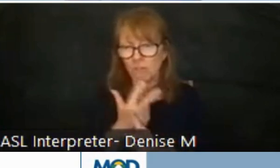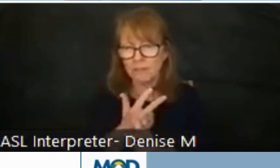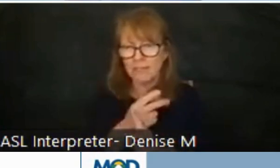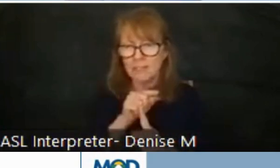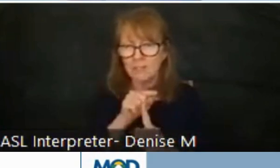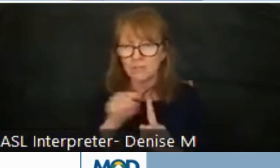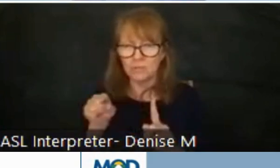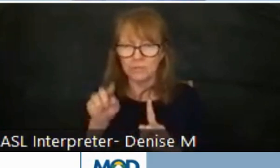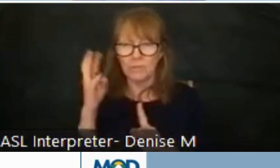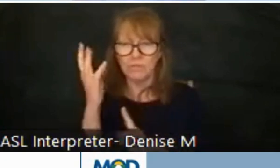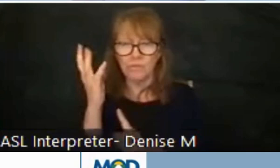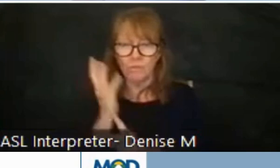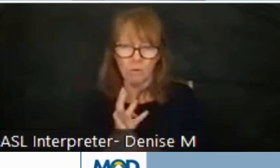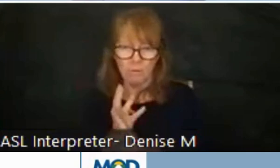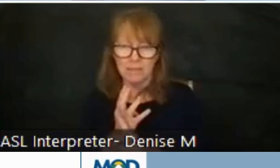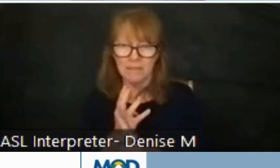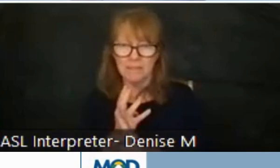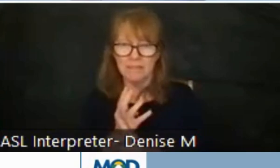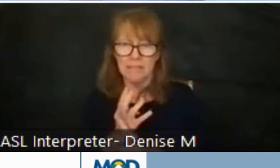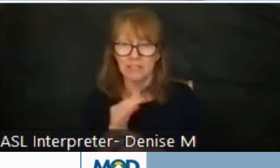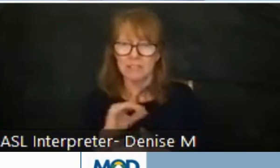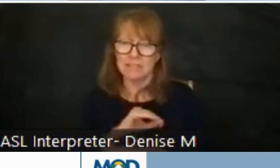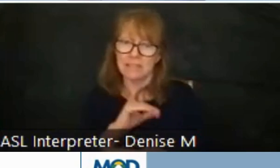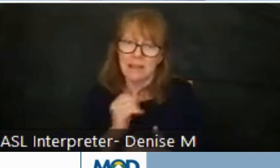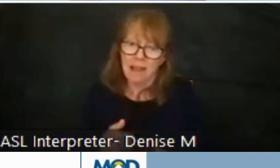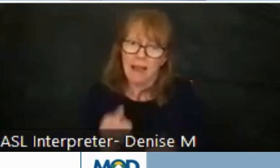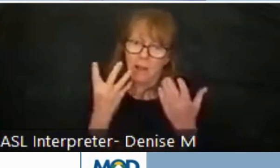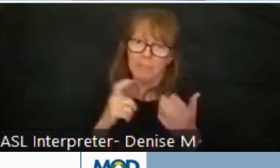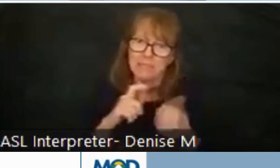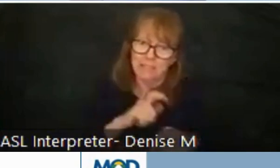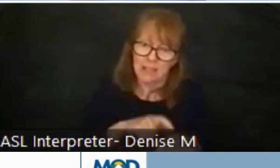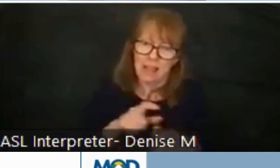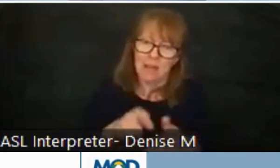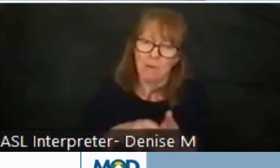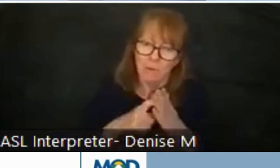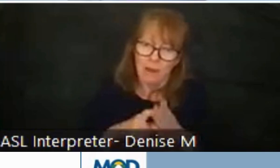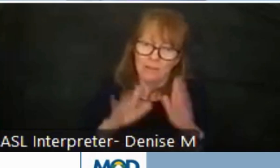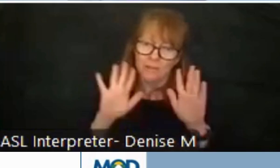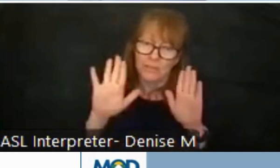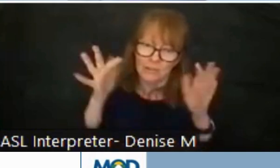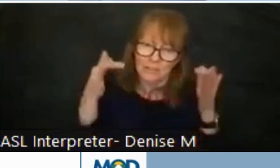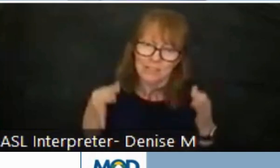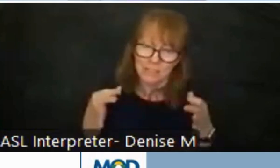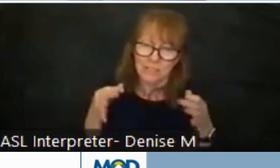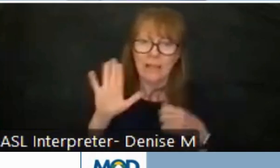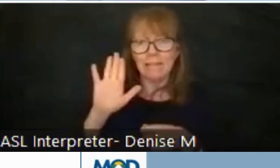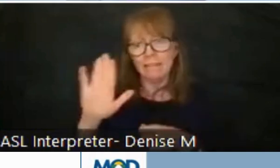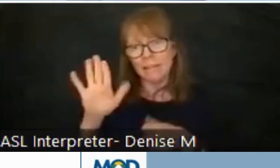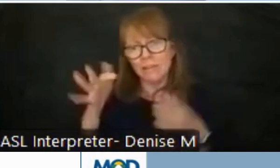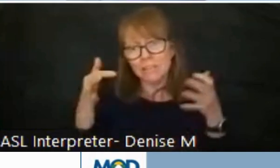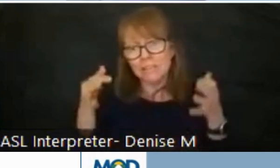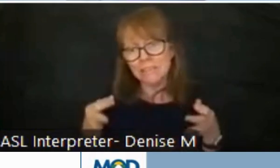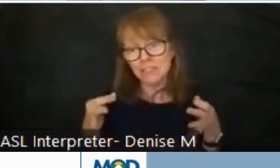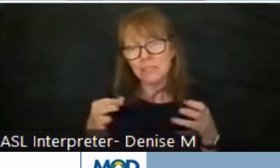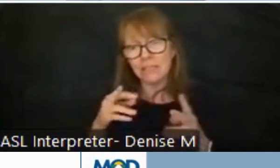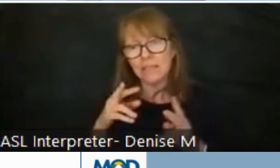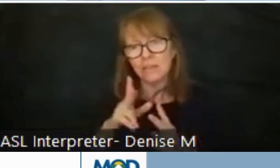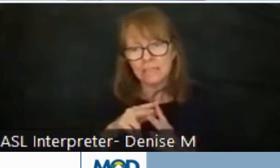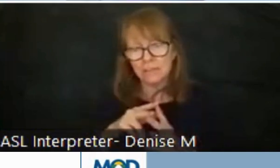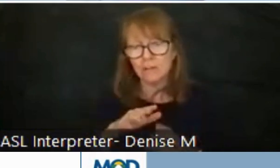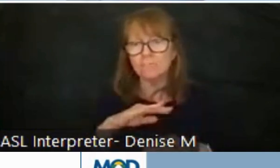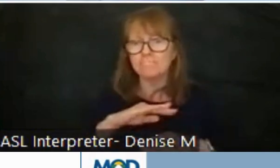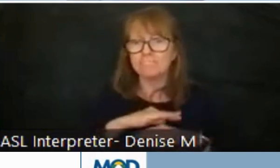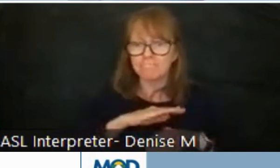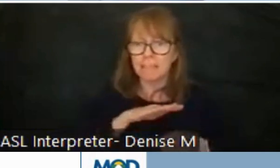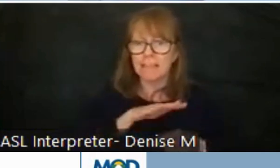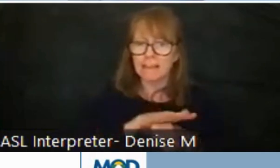and that's just the amount of time it will take to get the decision. And the decision is that there is either enough or isn't